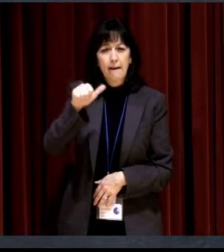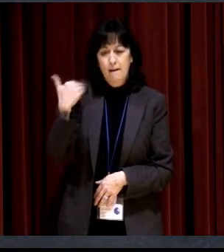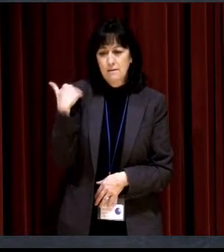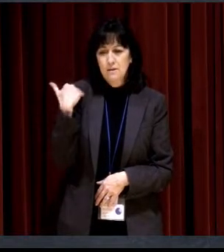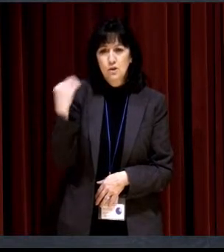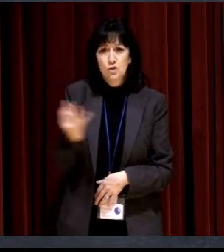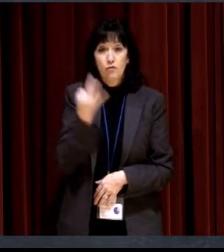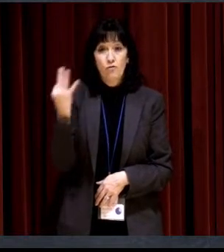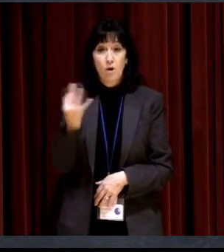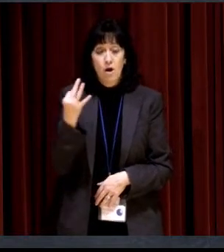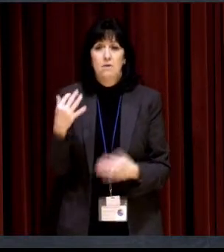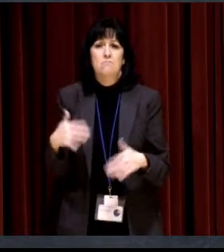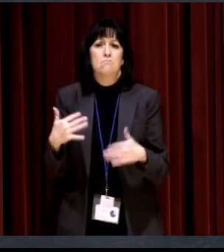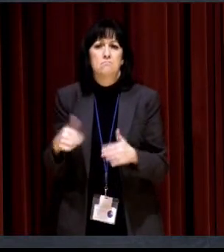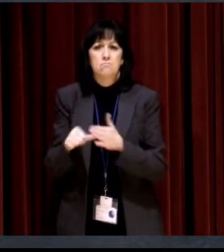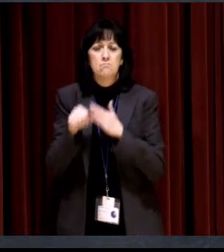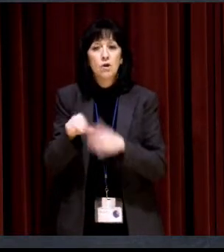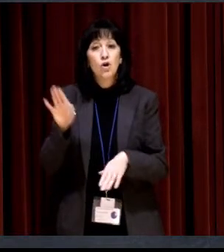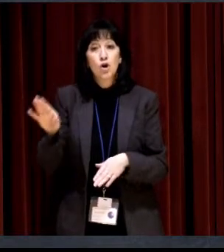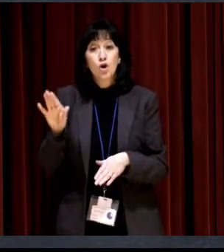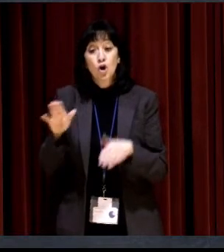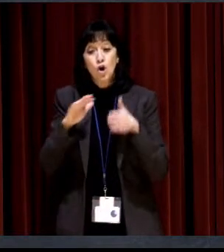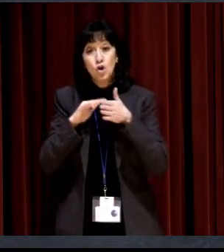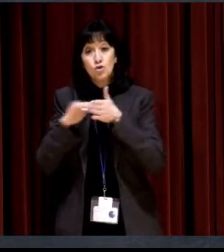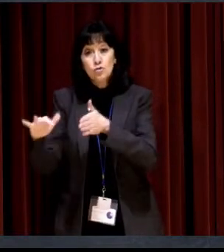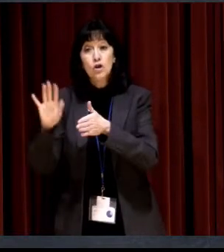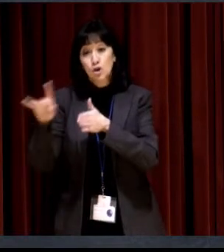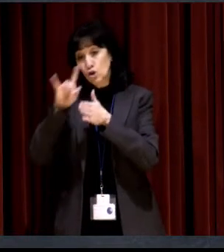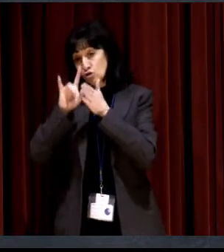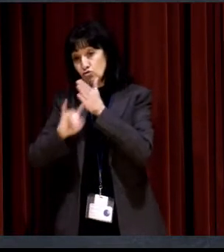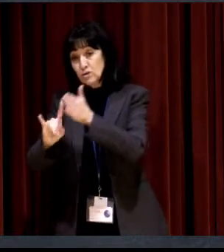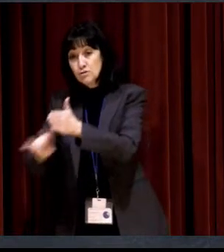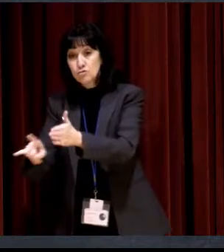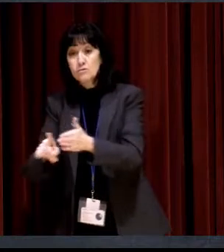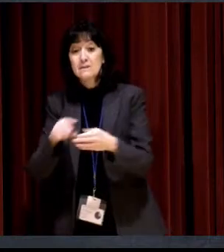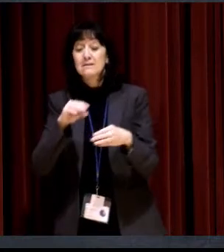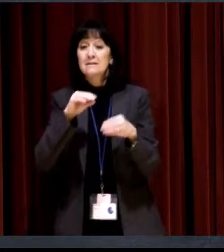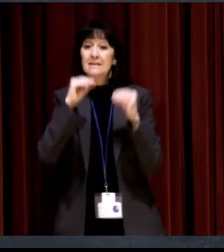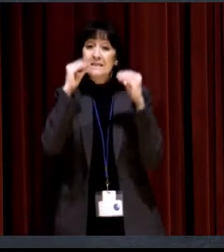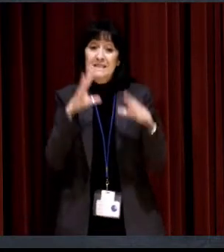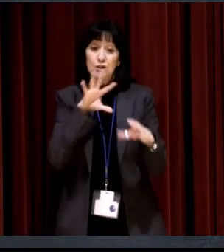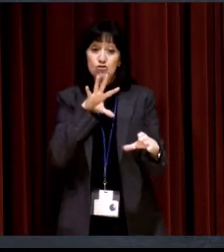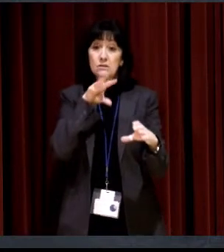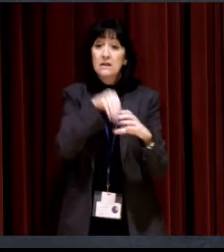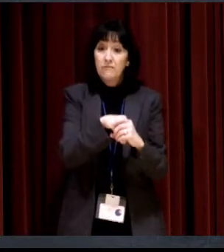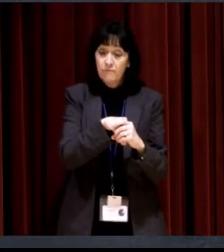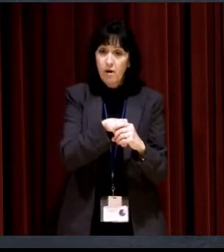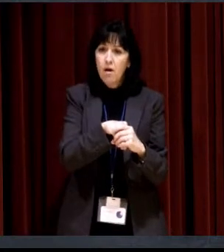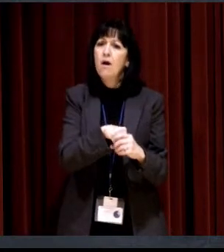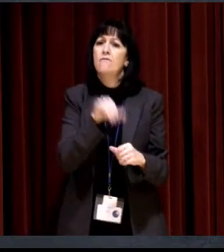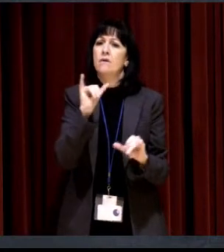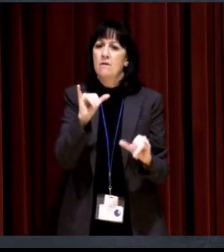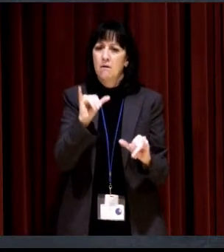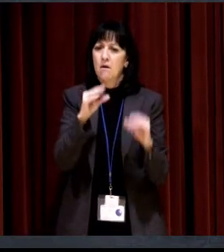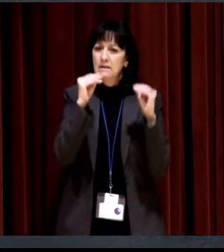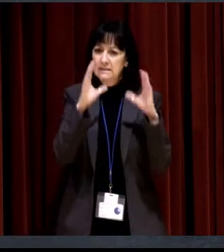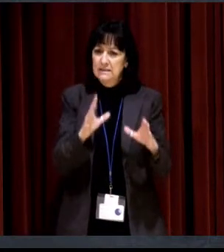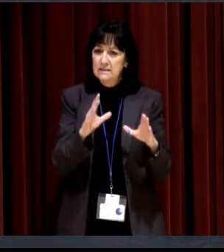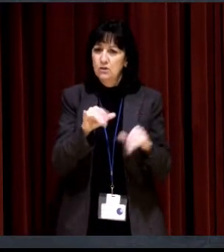and data showed that when teachers are involved, retention rates went way up, involvement went way